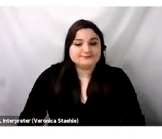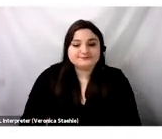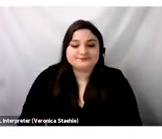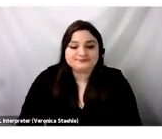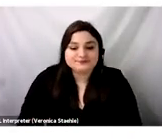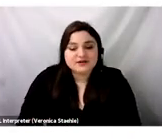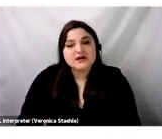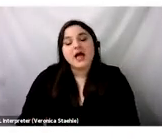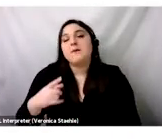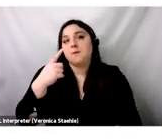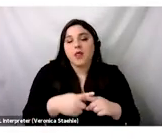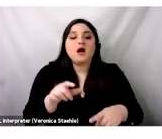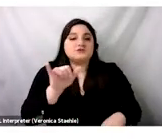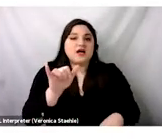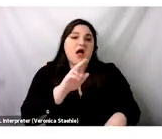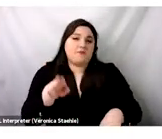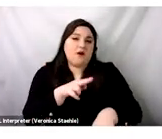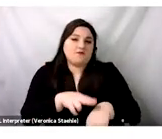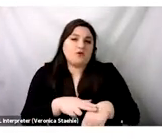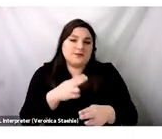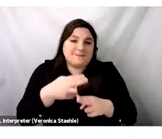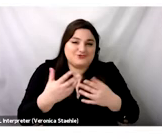wearing synthetic fibers is also extremely